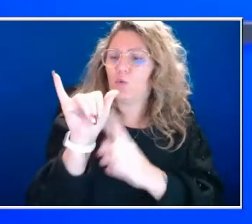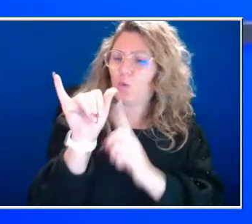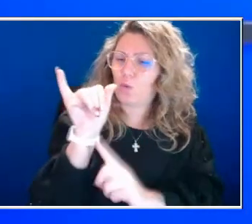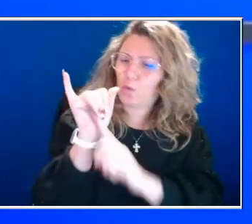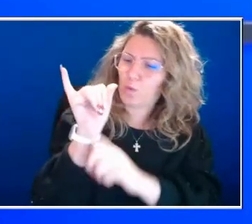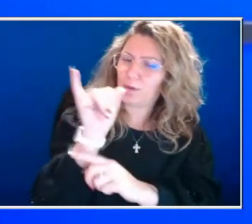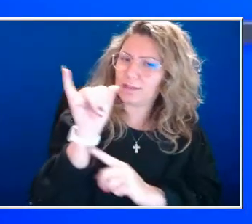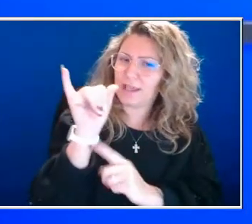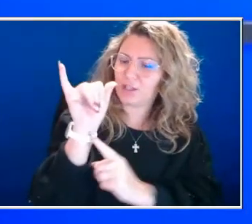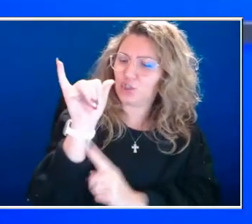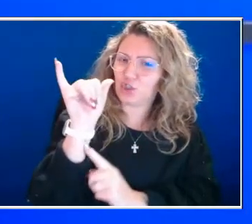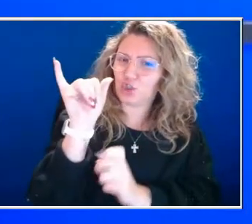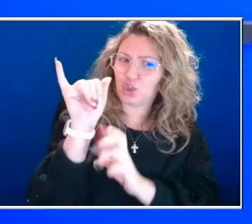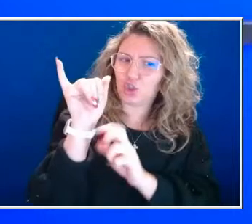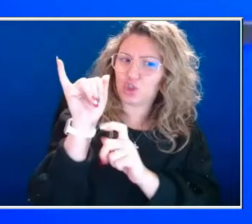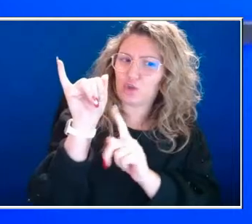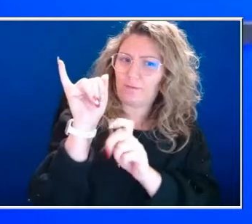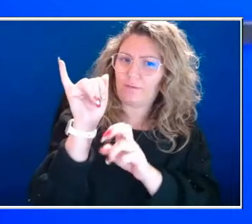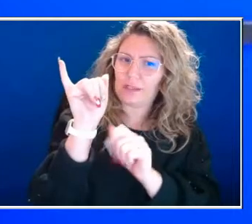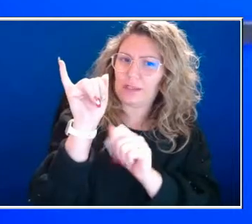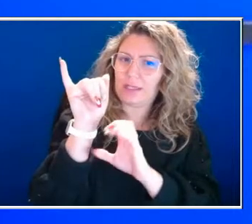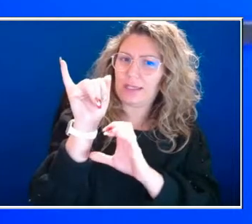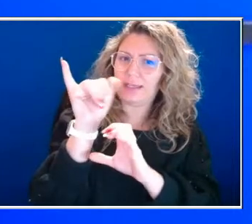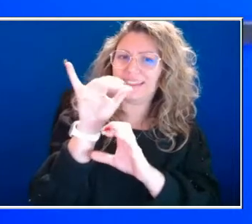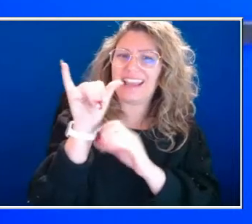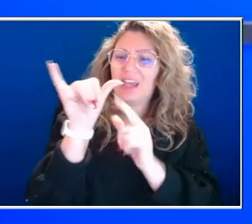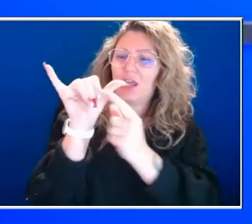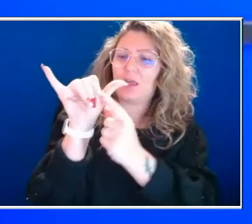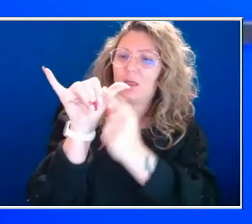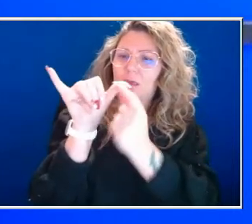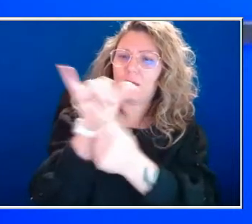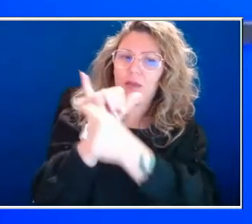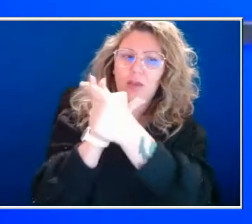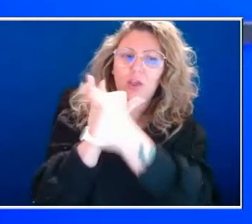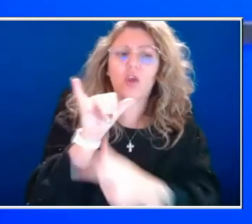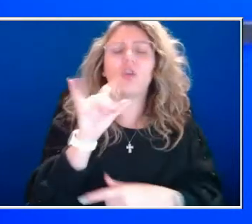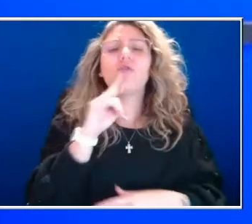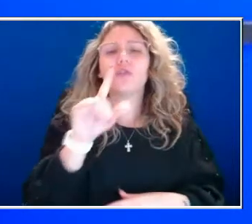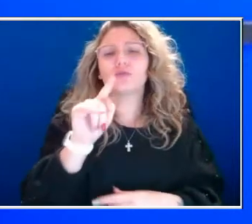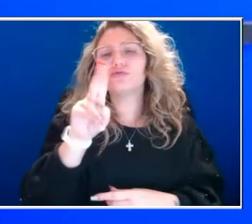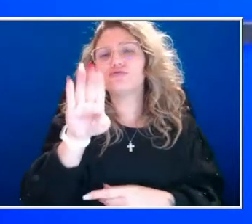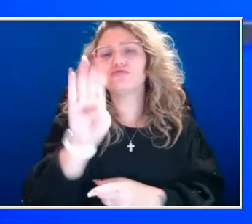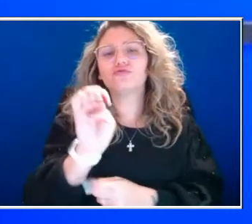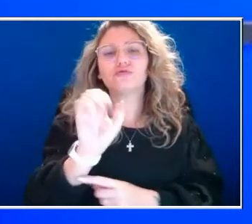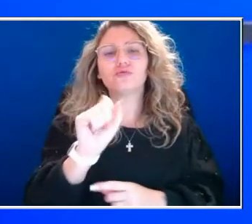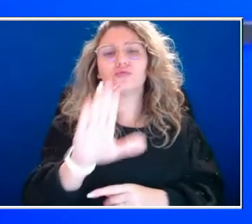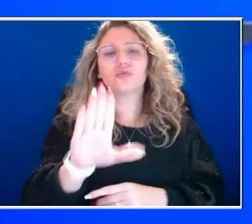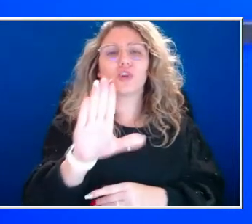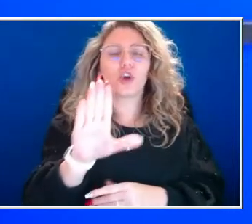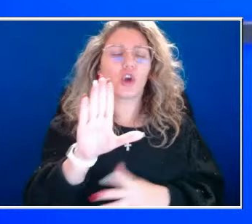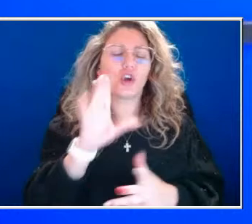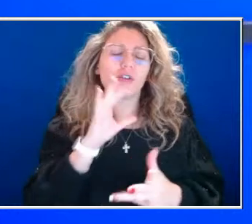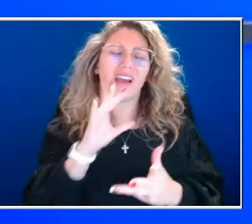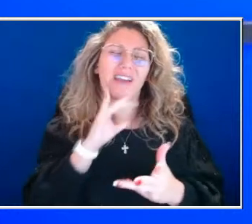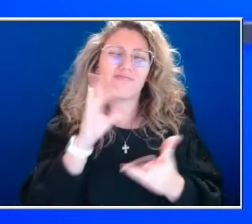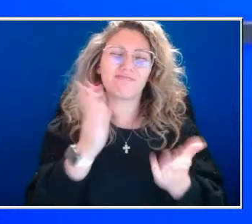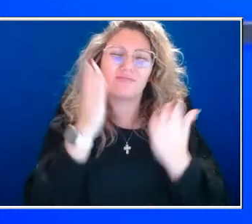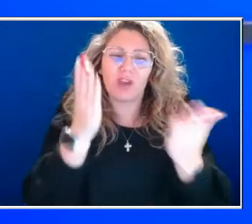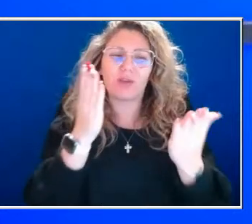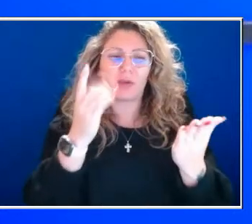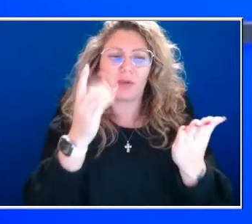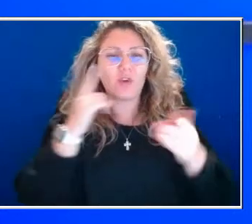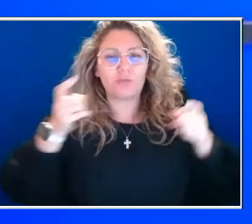recommend removal of the fallopian tubes as well. In Amy's case, I recommended a hysterectomy as a management strategy for